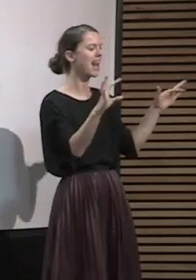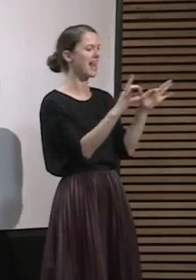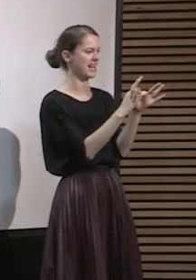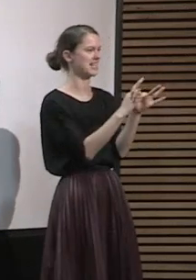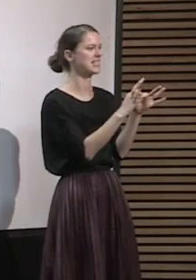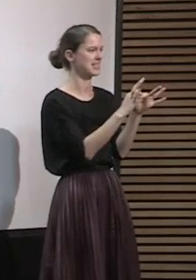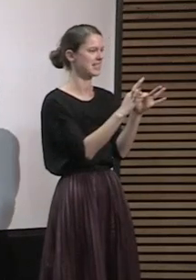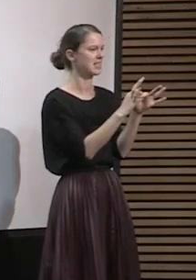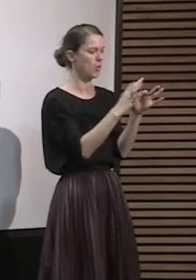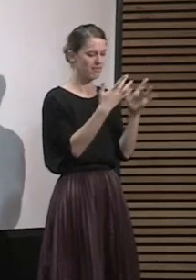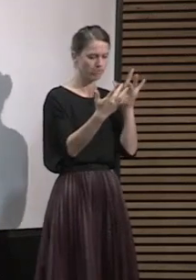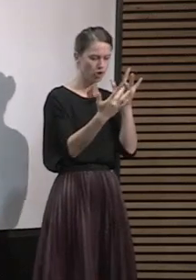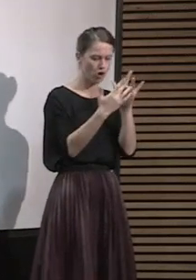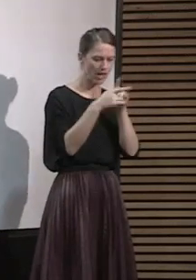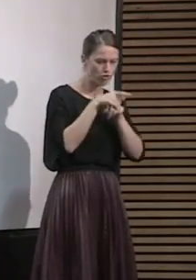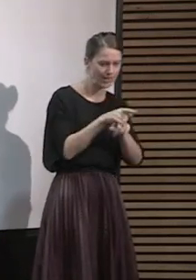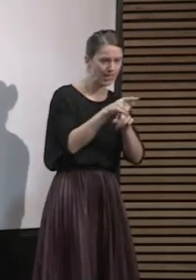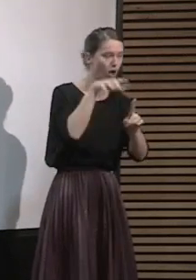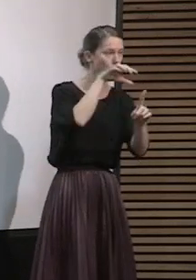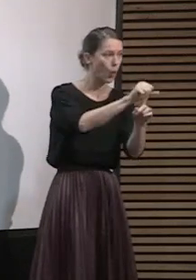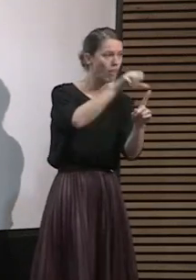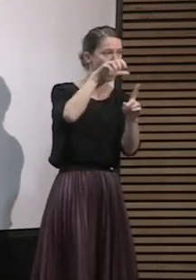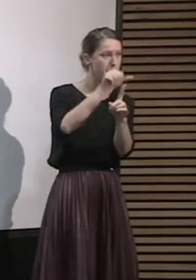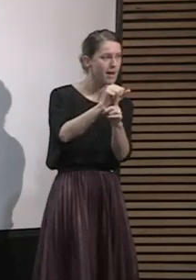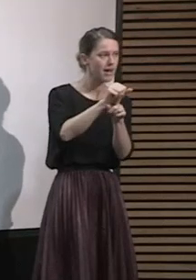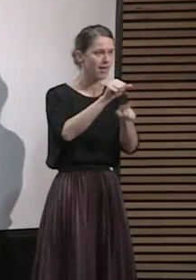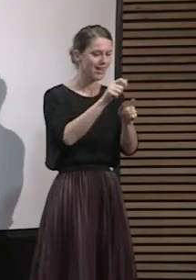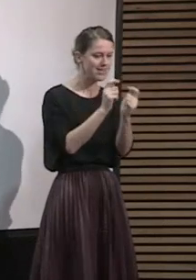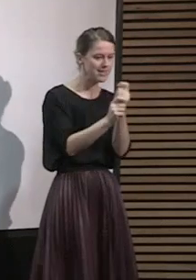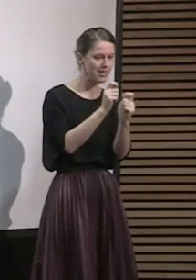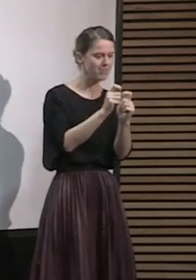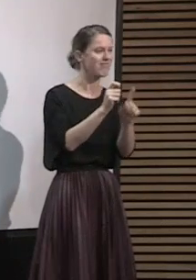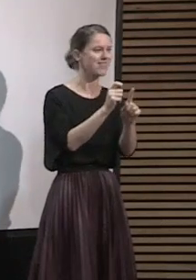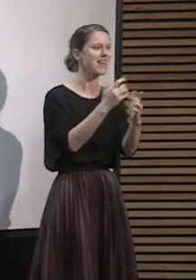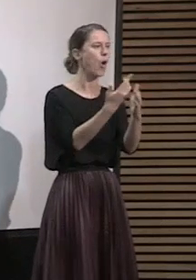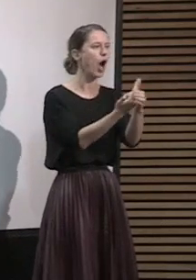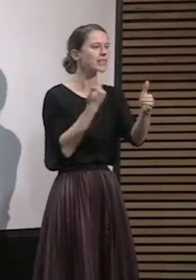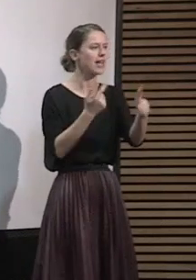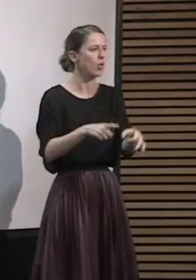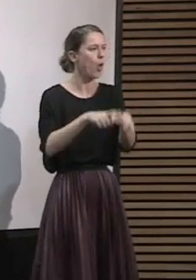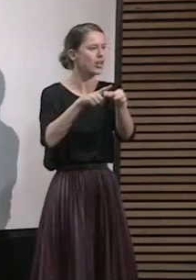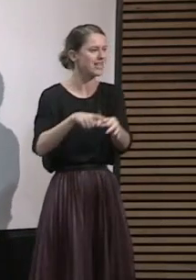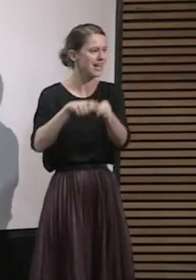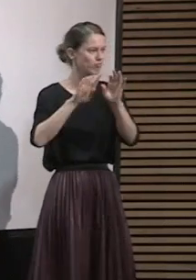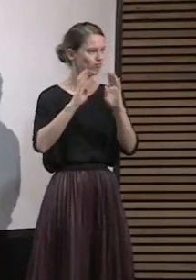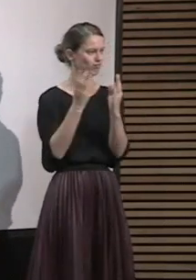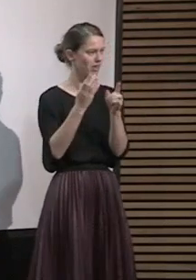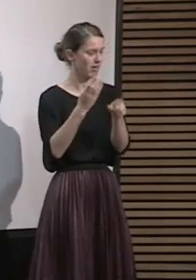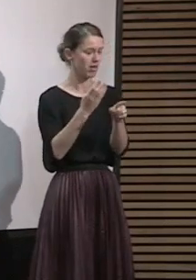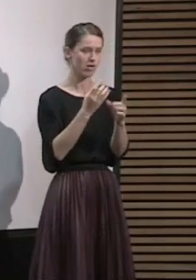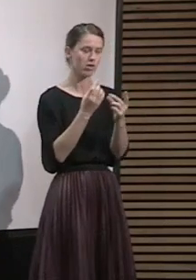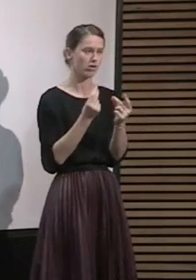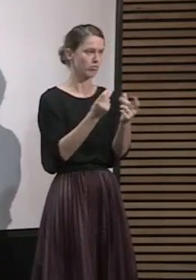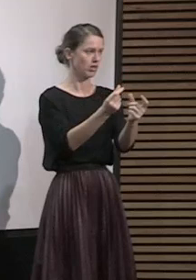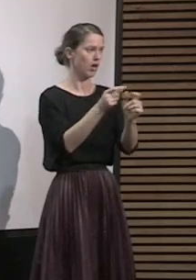were proactively tested through that process and then isolated and quarantined. So that has actually been all in